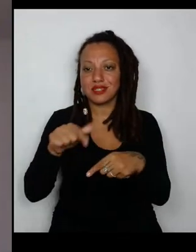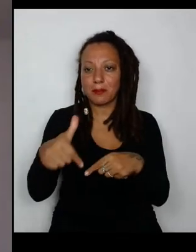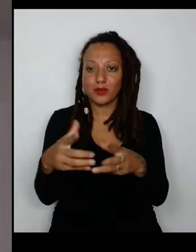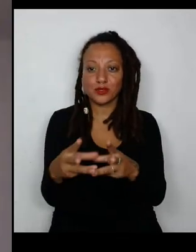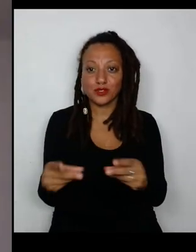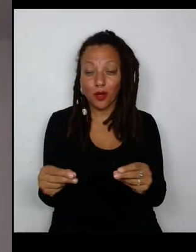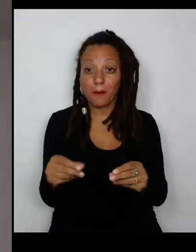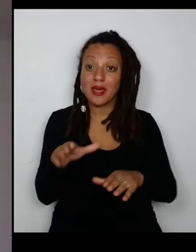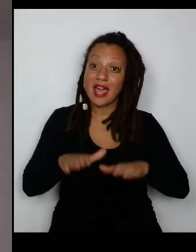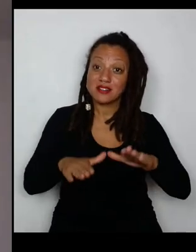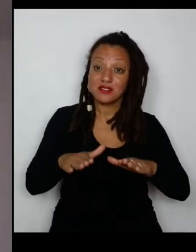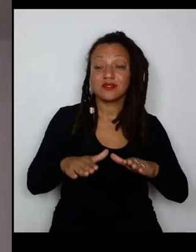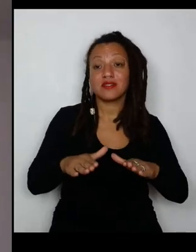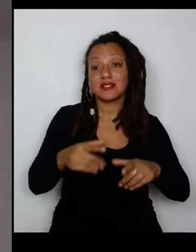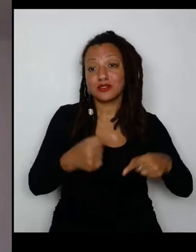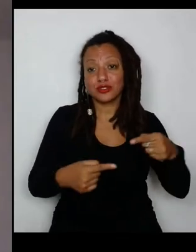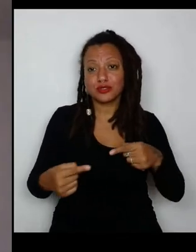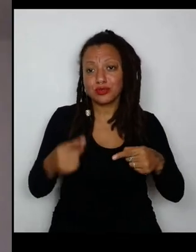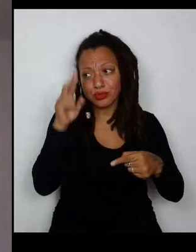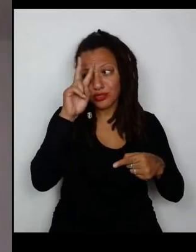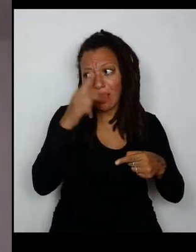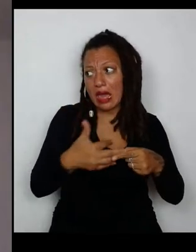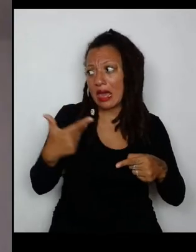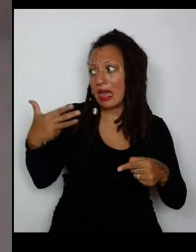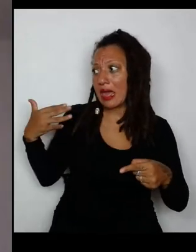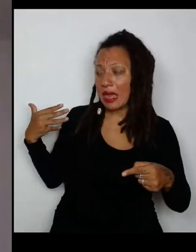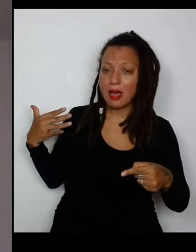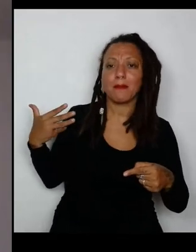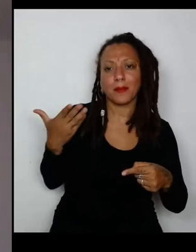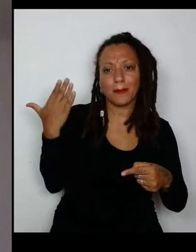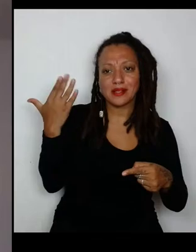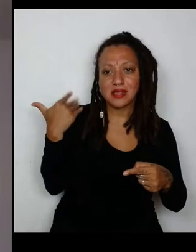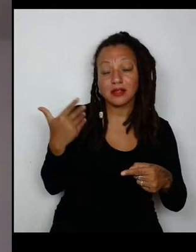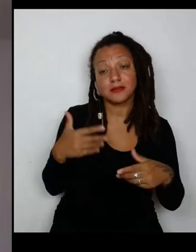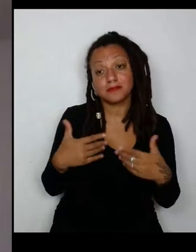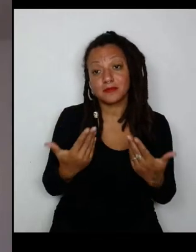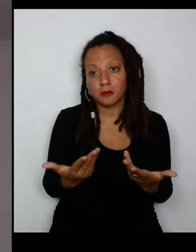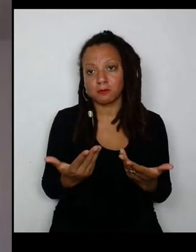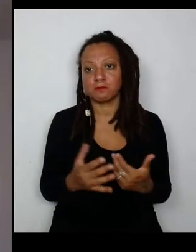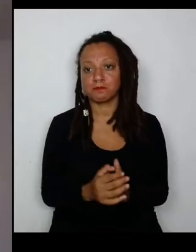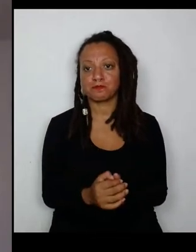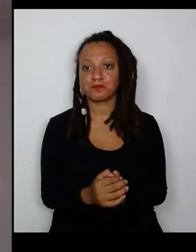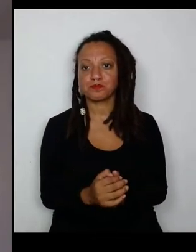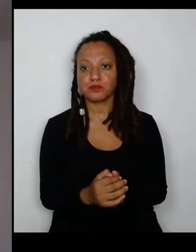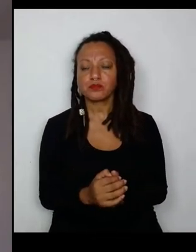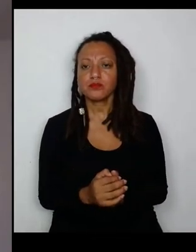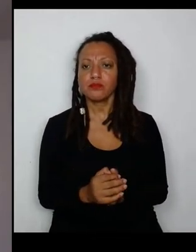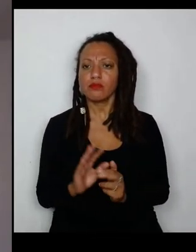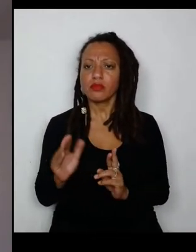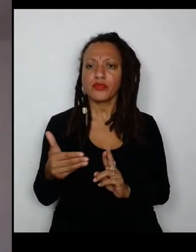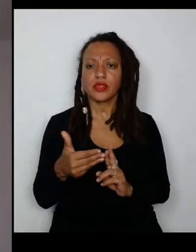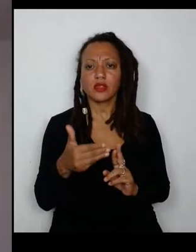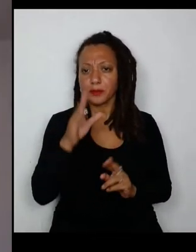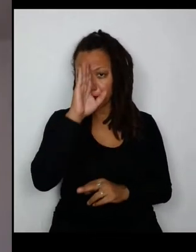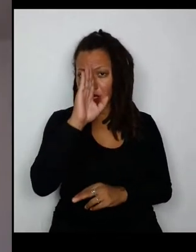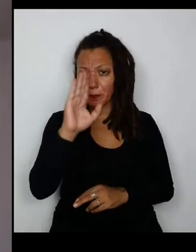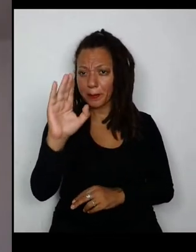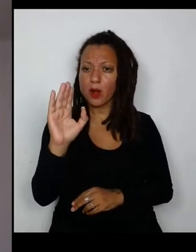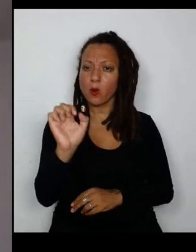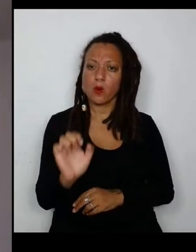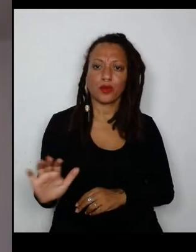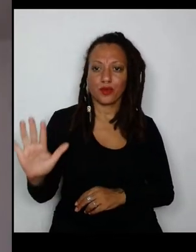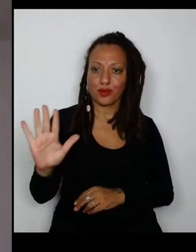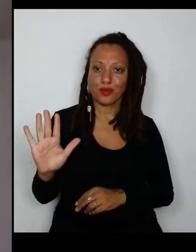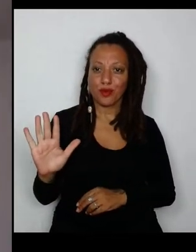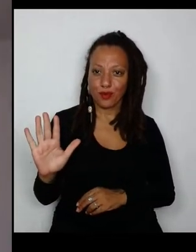they bring a nostalgic feel about how to receive an artist or a reference that